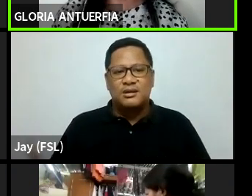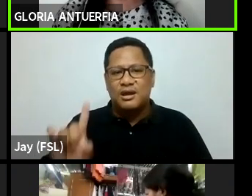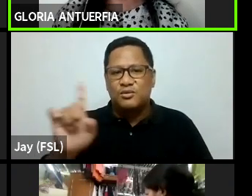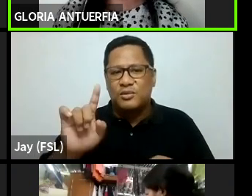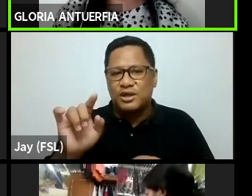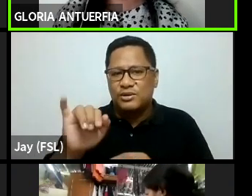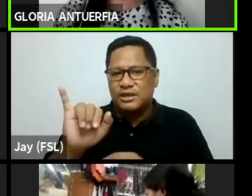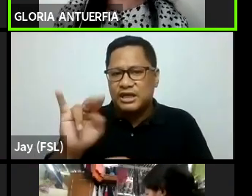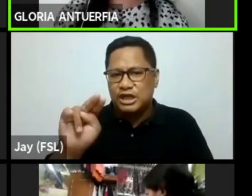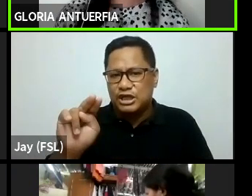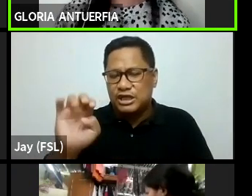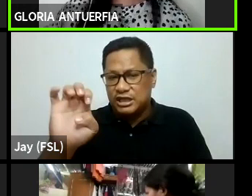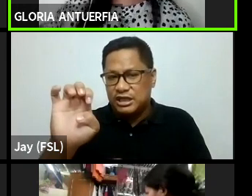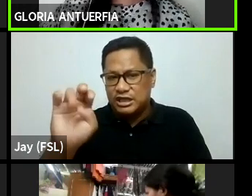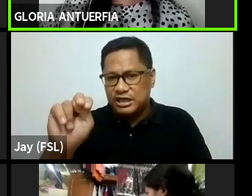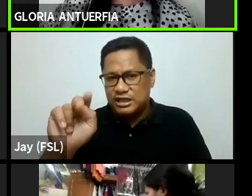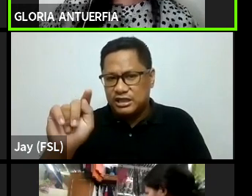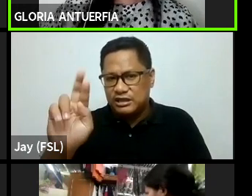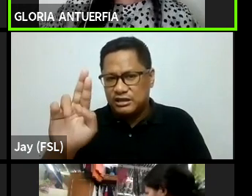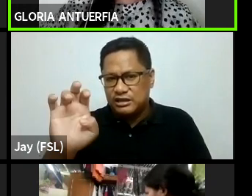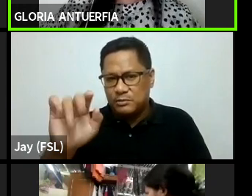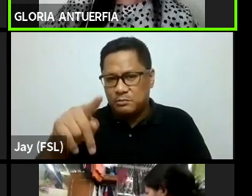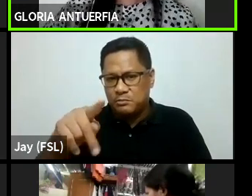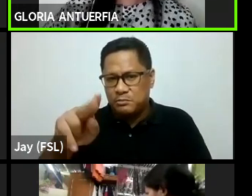entrepreneurship? Entrepreneurship